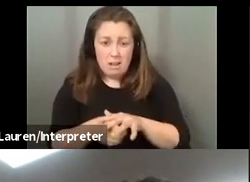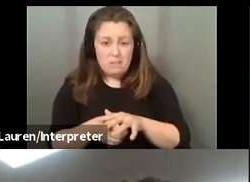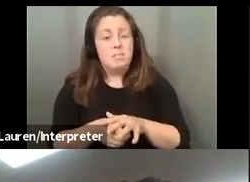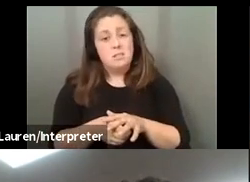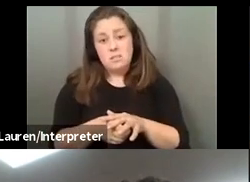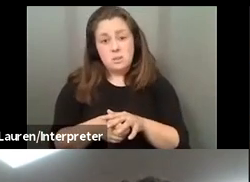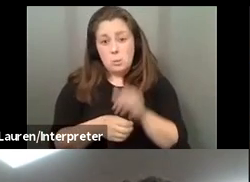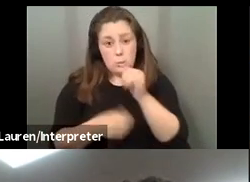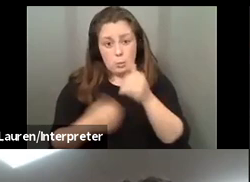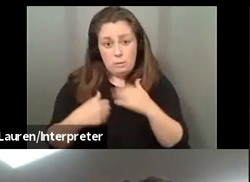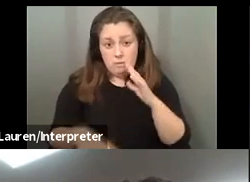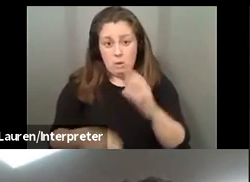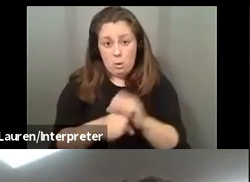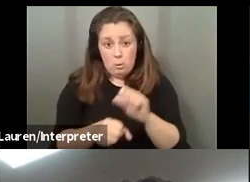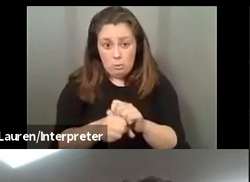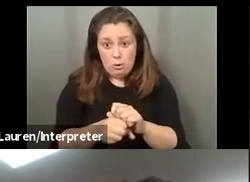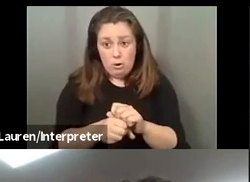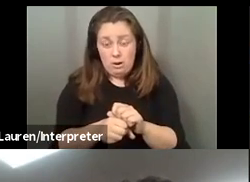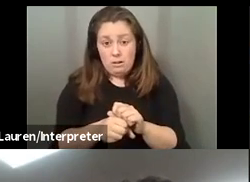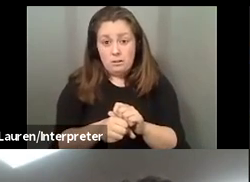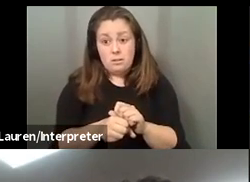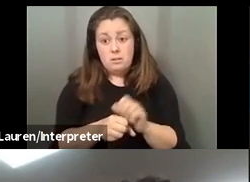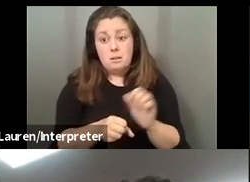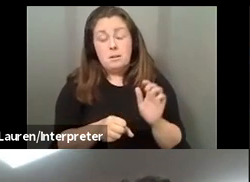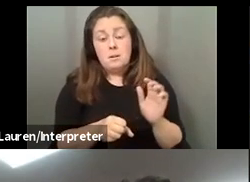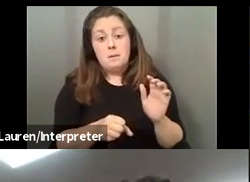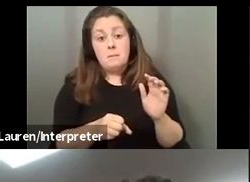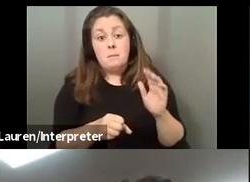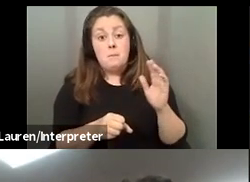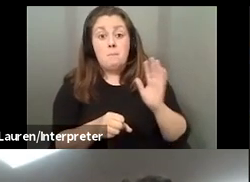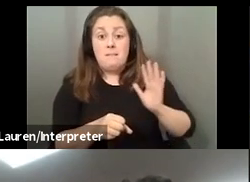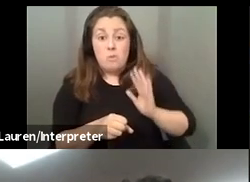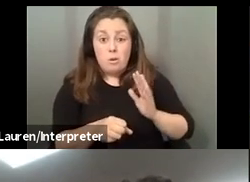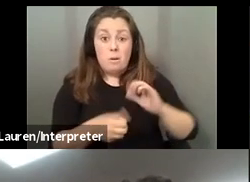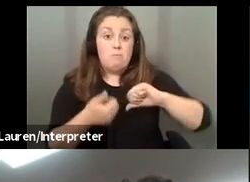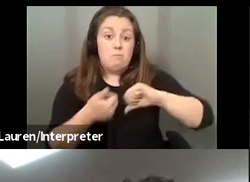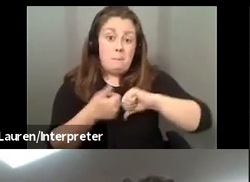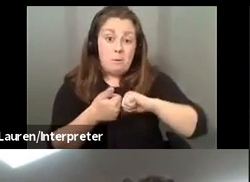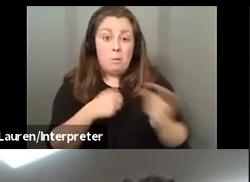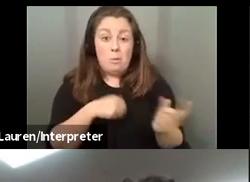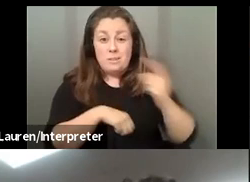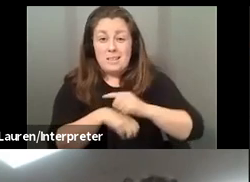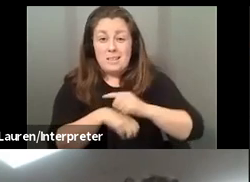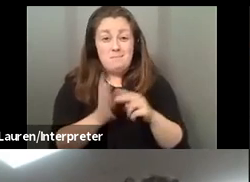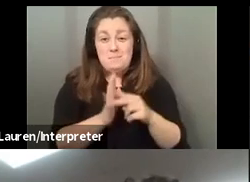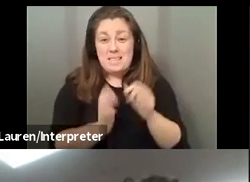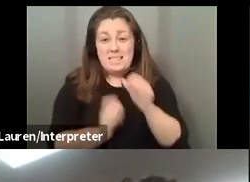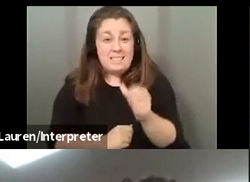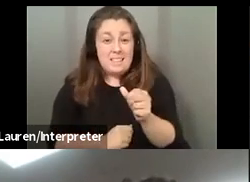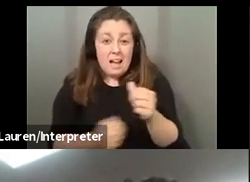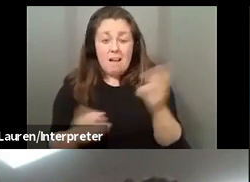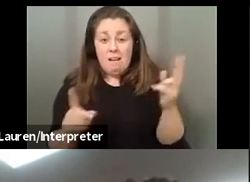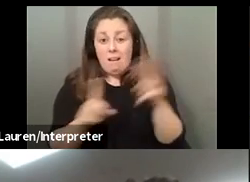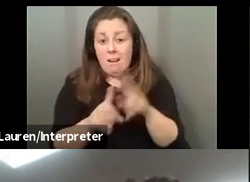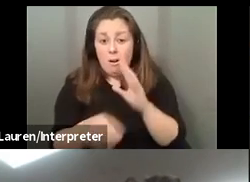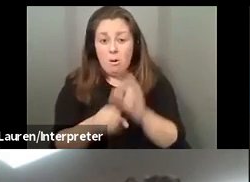homework since the teachers were nice and knew we had a remote day the next day. So there was no use in assigning homework. Now it feels like there's